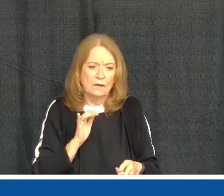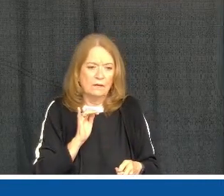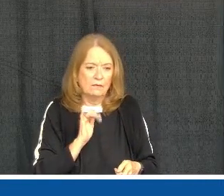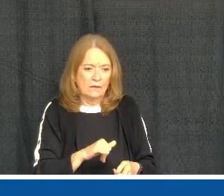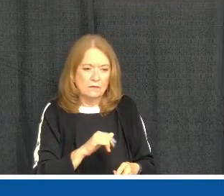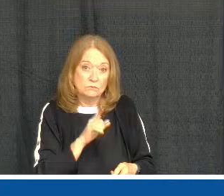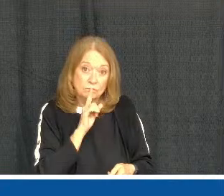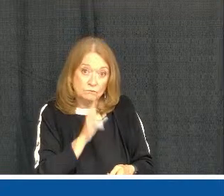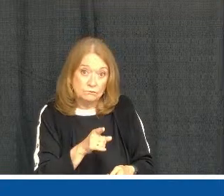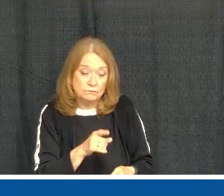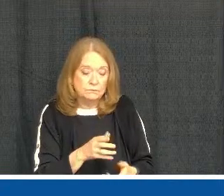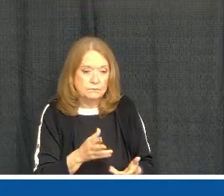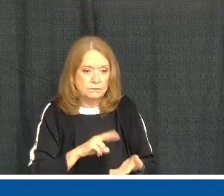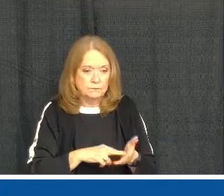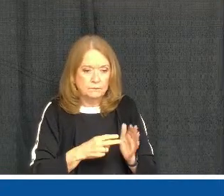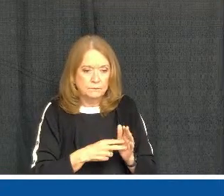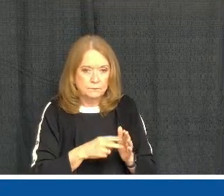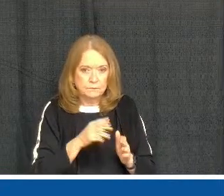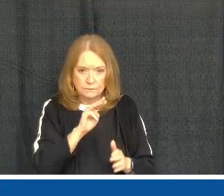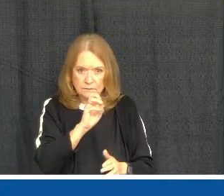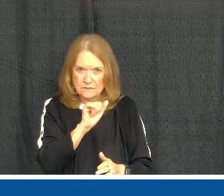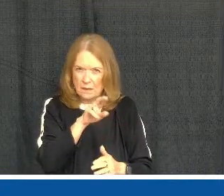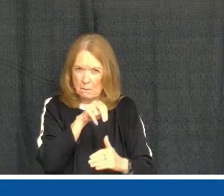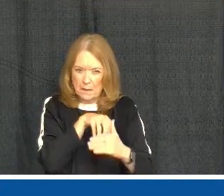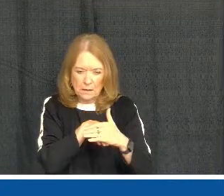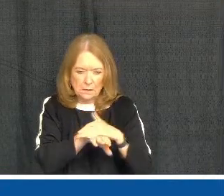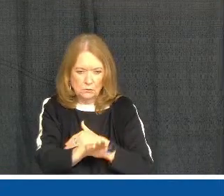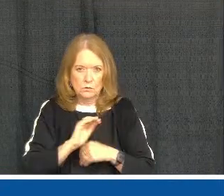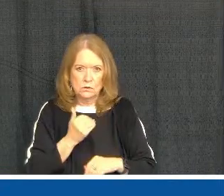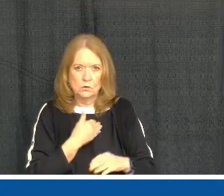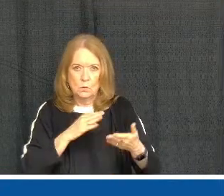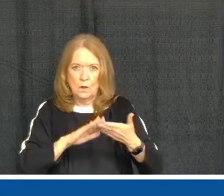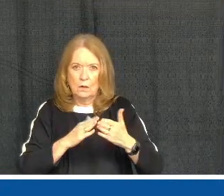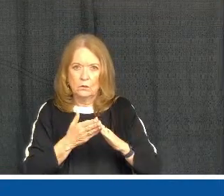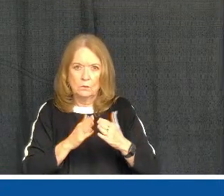true? That is, I mean, one of the main entrances to our community?